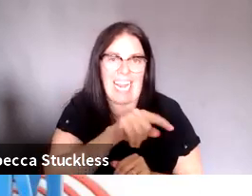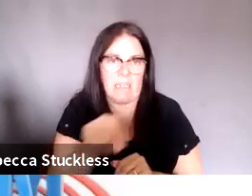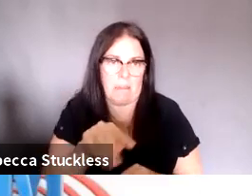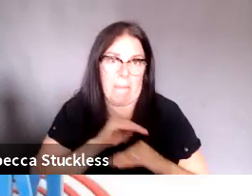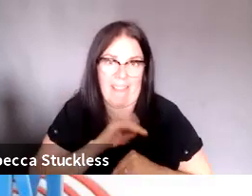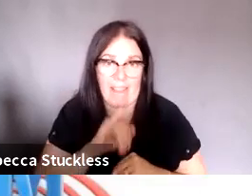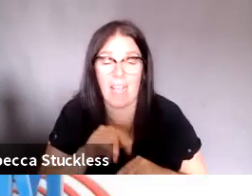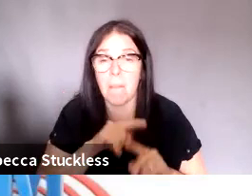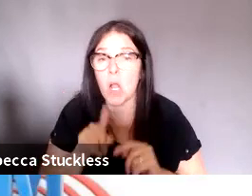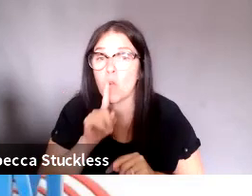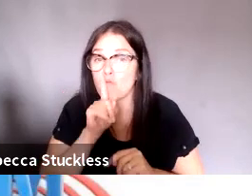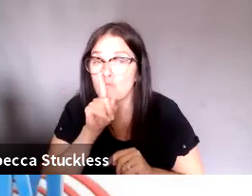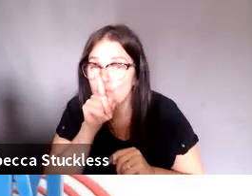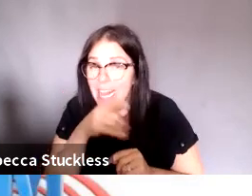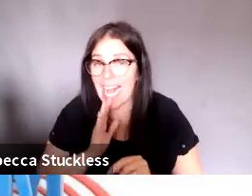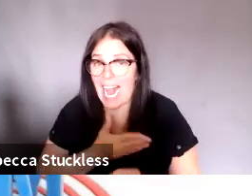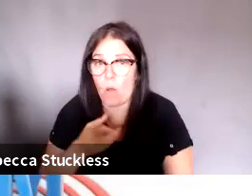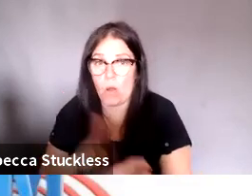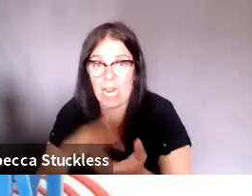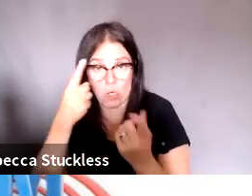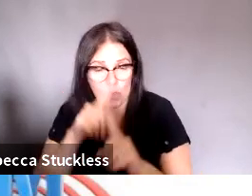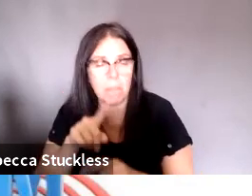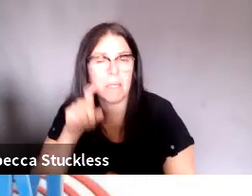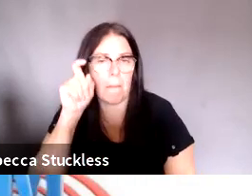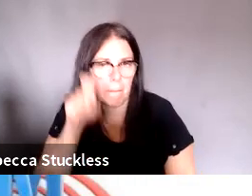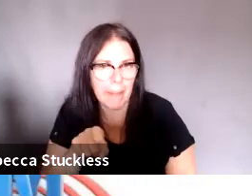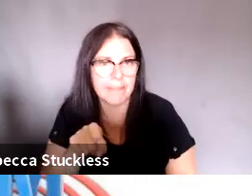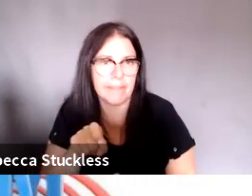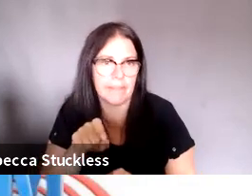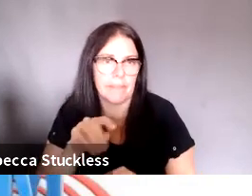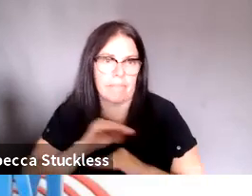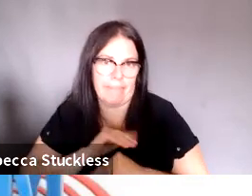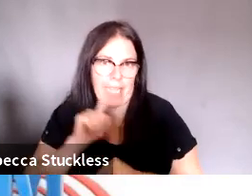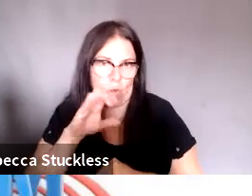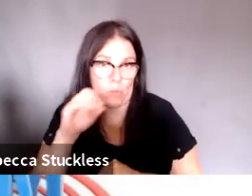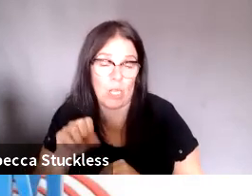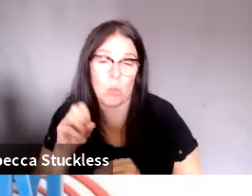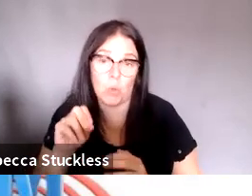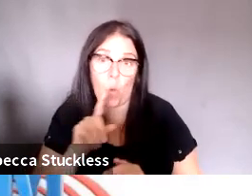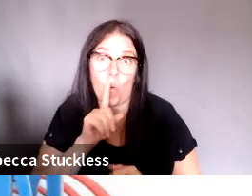So really what that says is we really do need to try as best we can to meet our learners served targets.